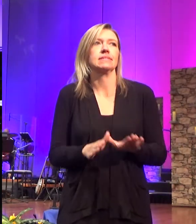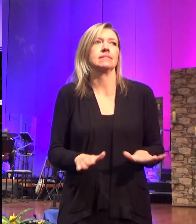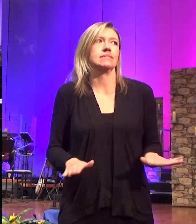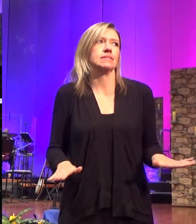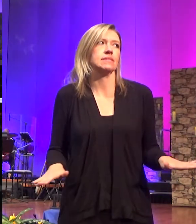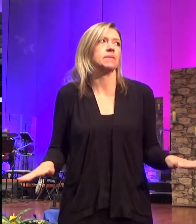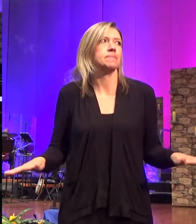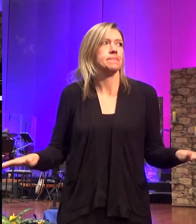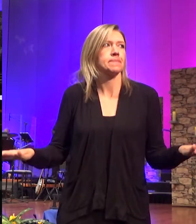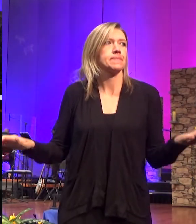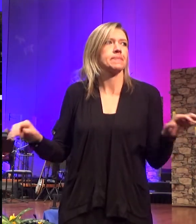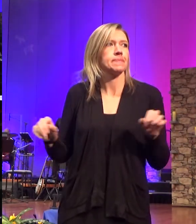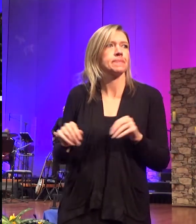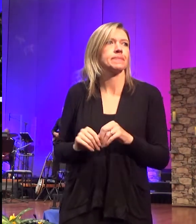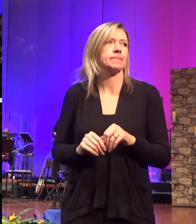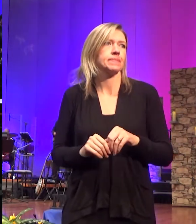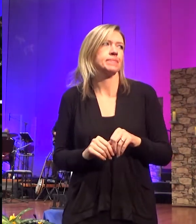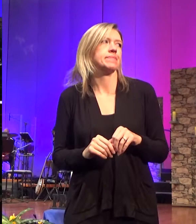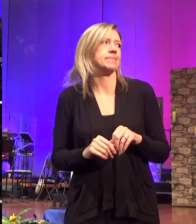Peace.